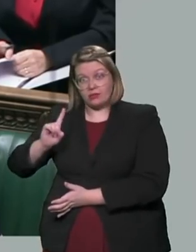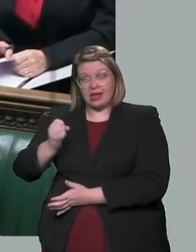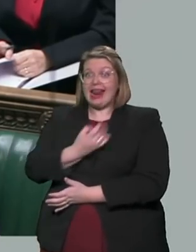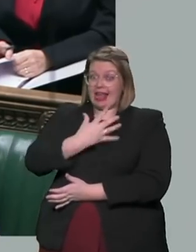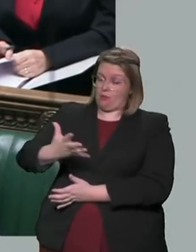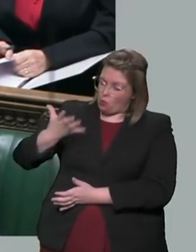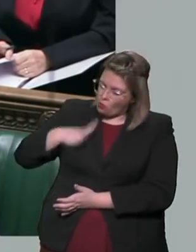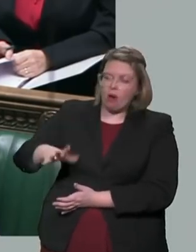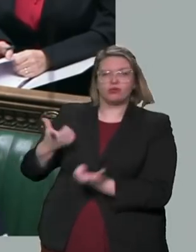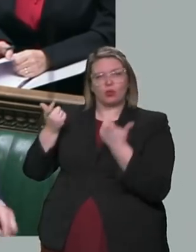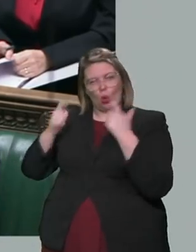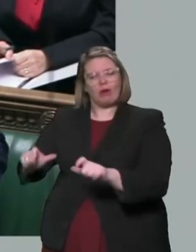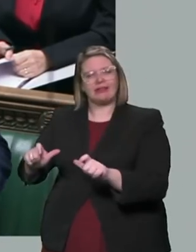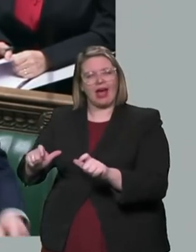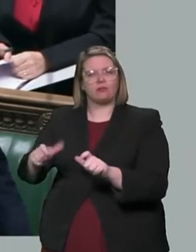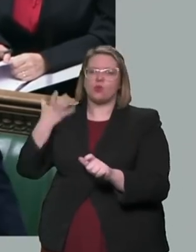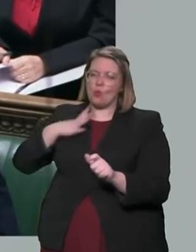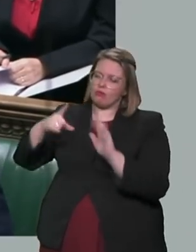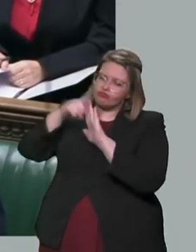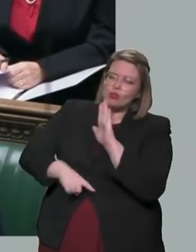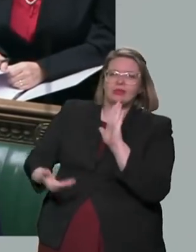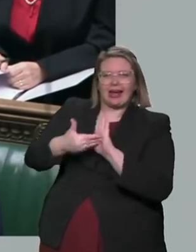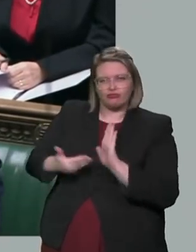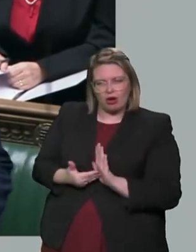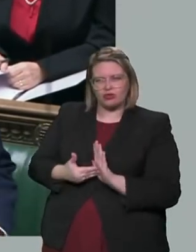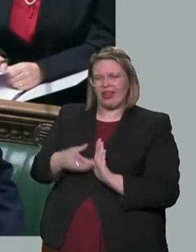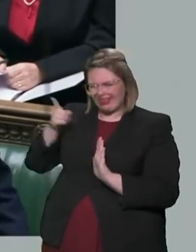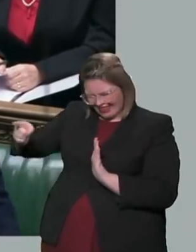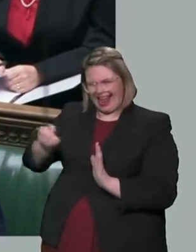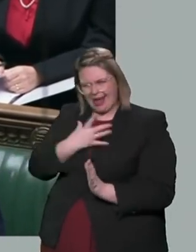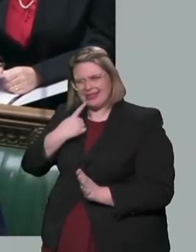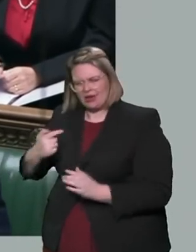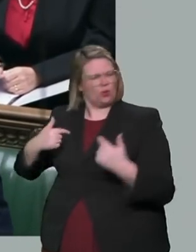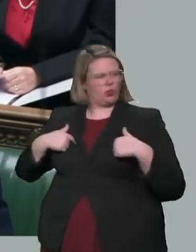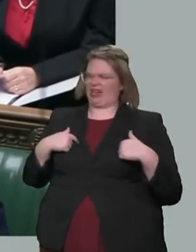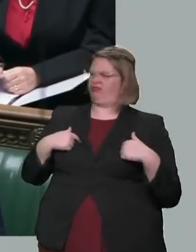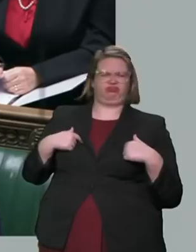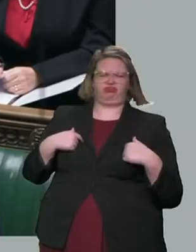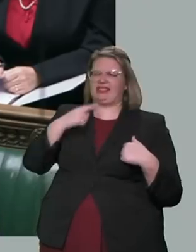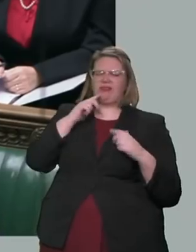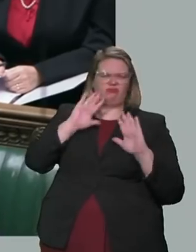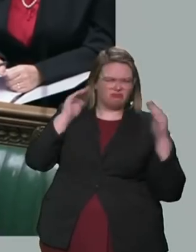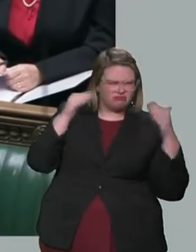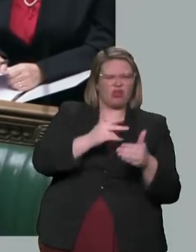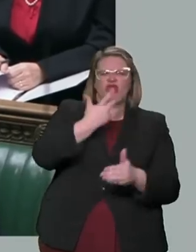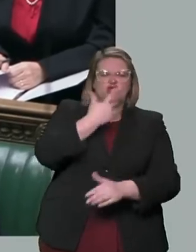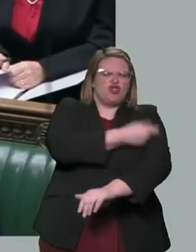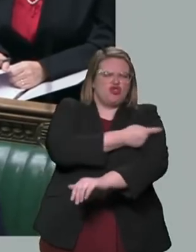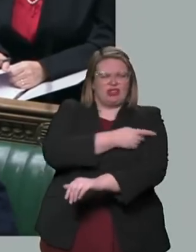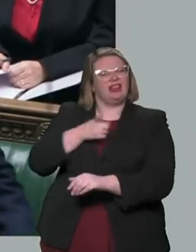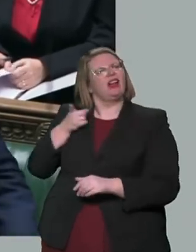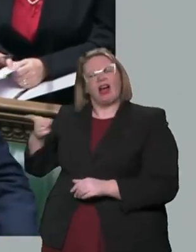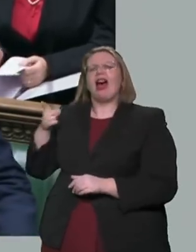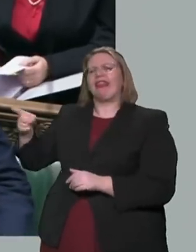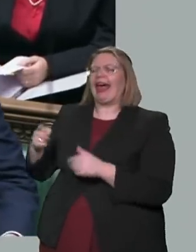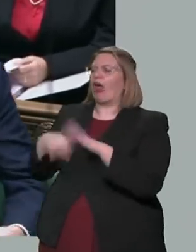reached for the lever of more restrictions. They said lockdown, Mr. Speaker. We said boosters. They carp from the sidelines. We